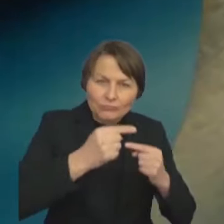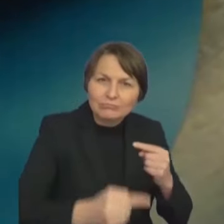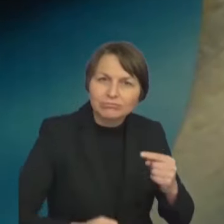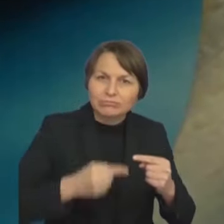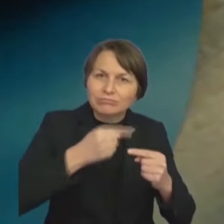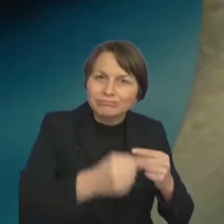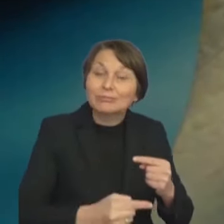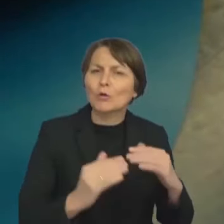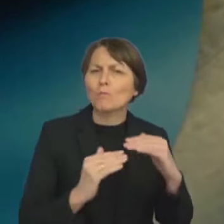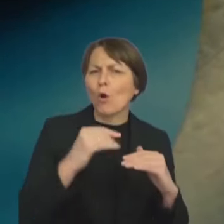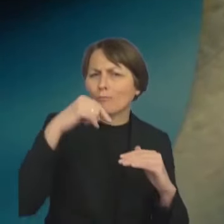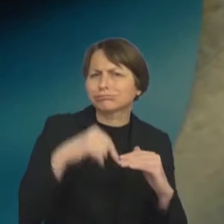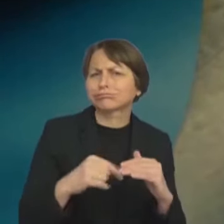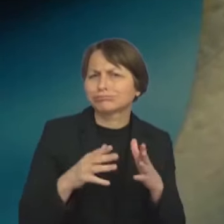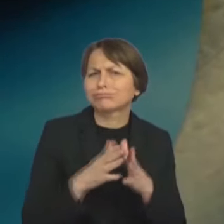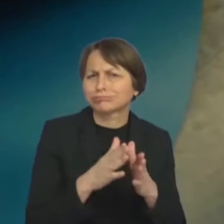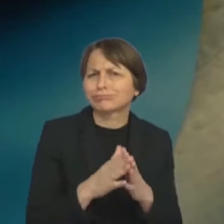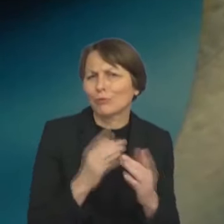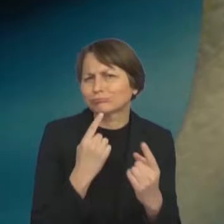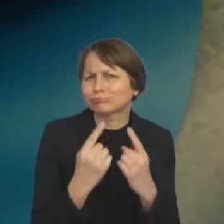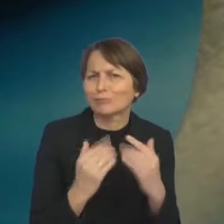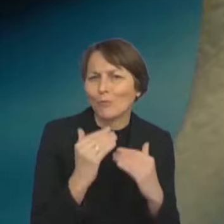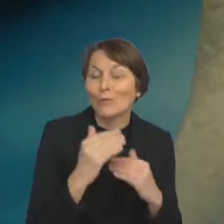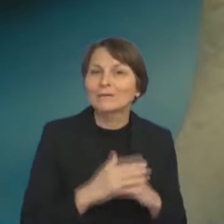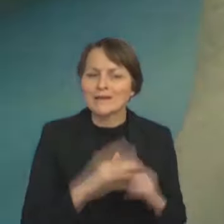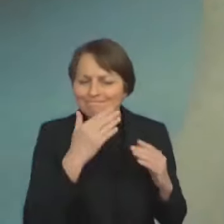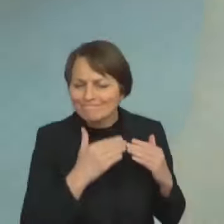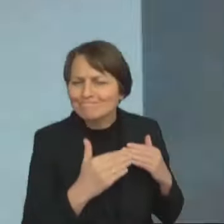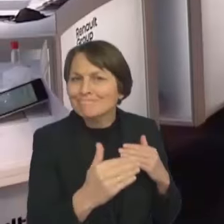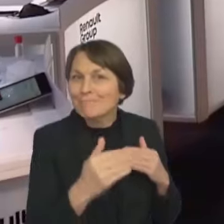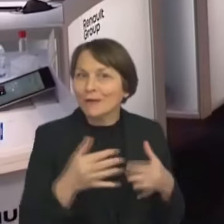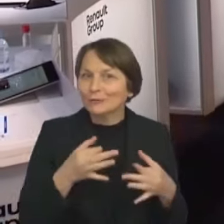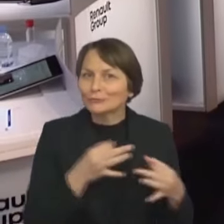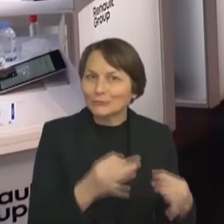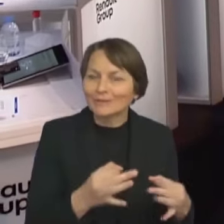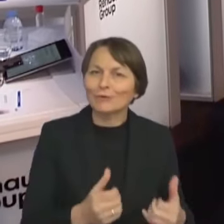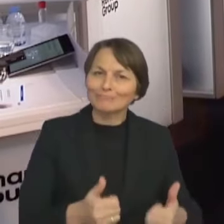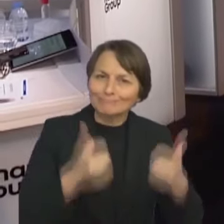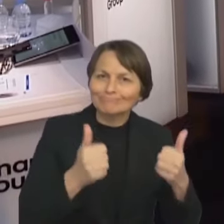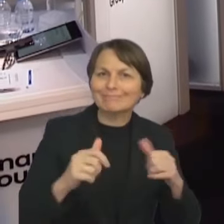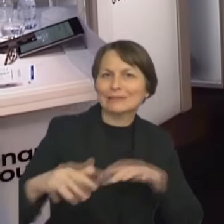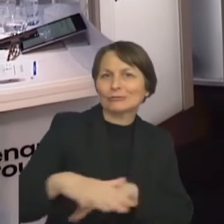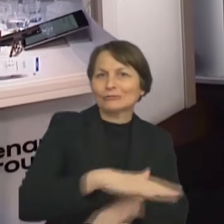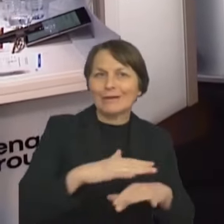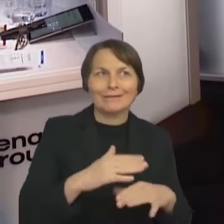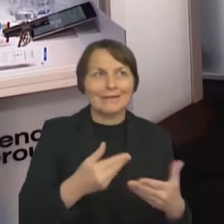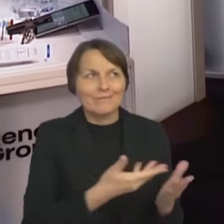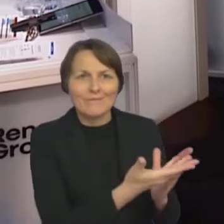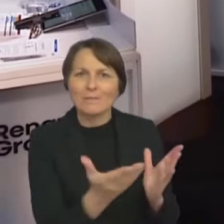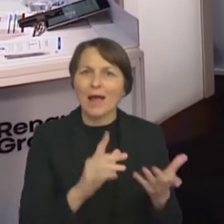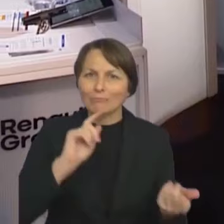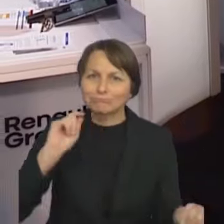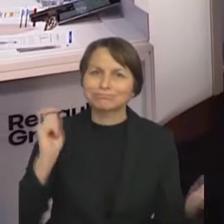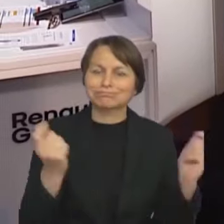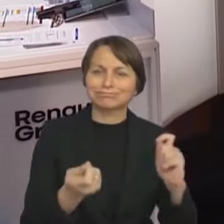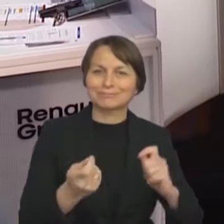when I start talking to you about our new strategy for societal and environmental strategy. The transformation that all